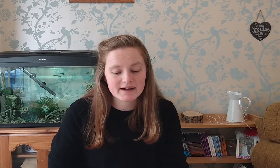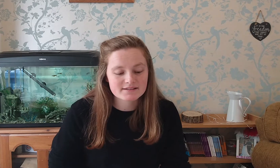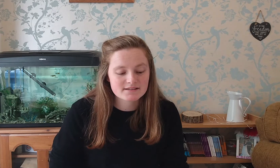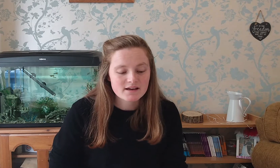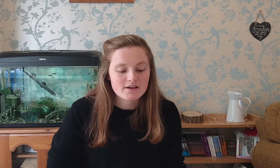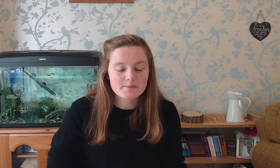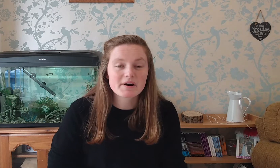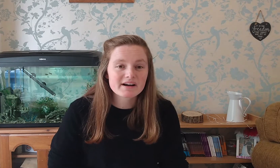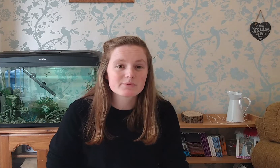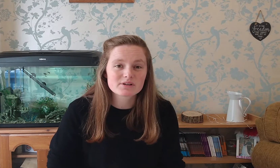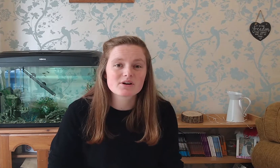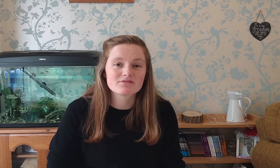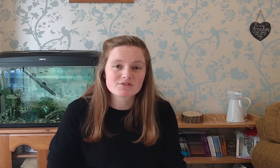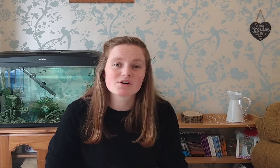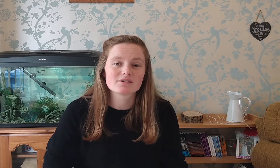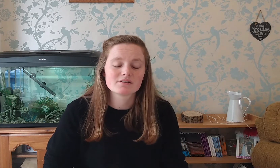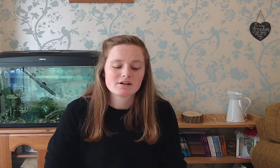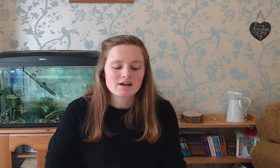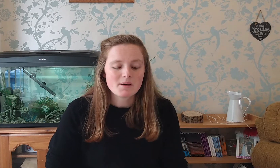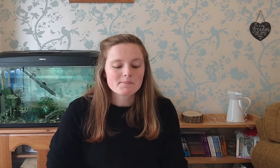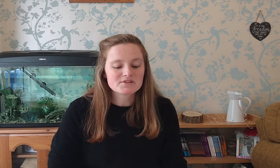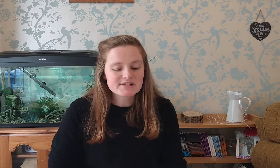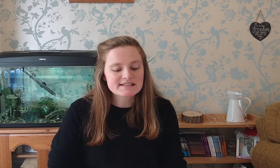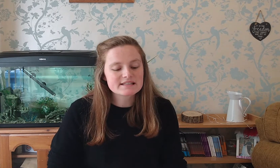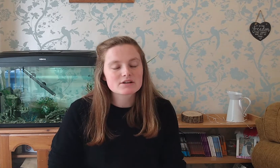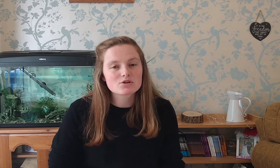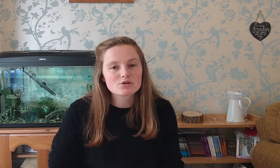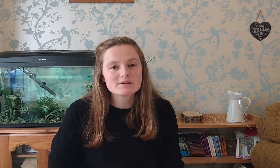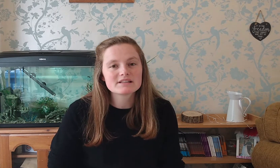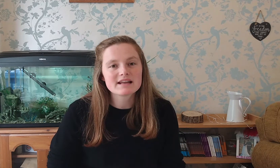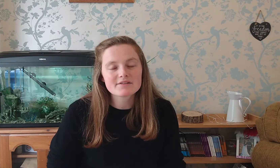like in the past, the party would have gone wrong. But